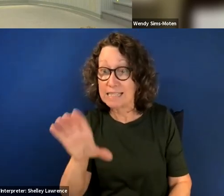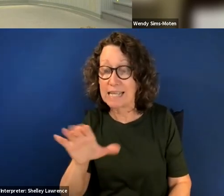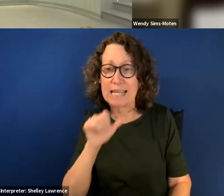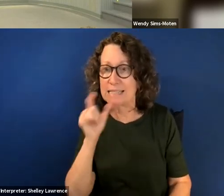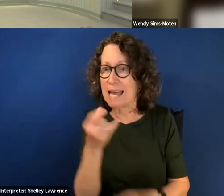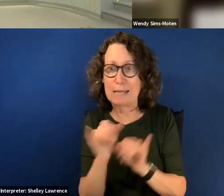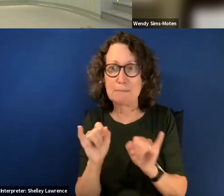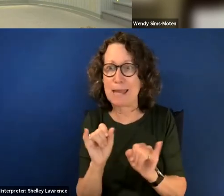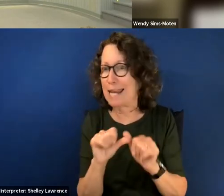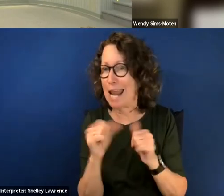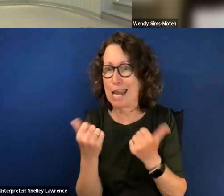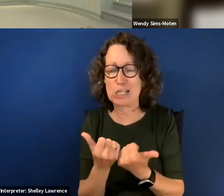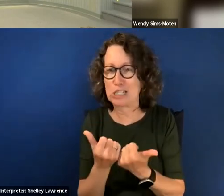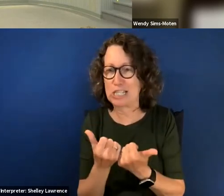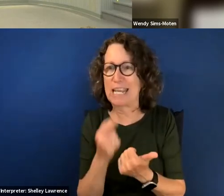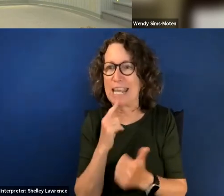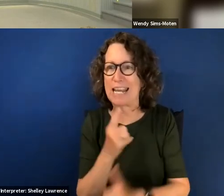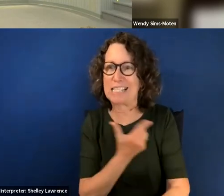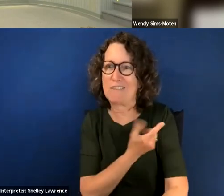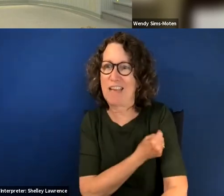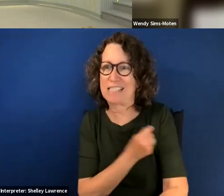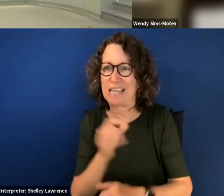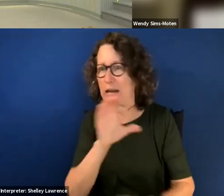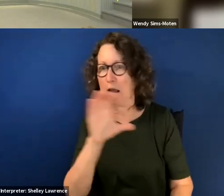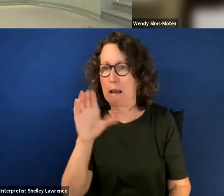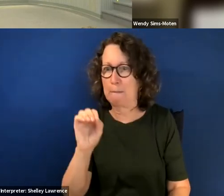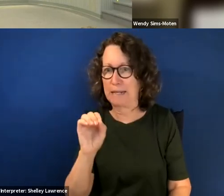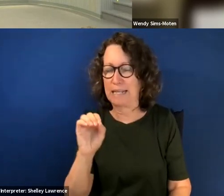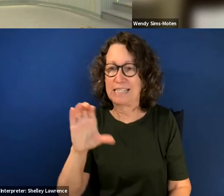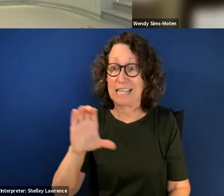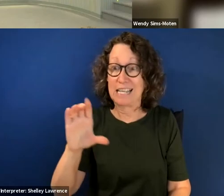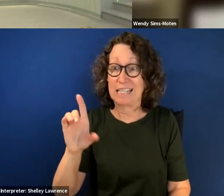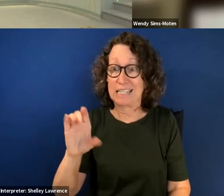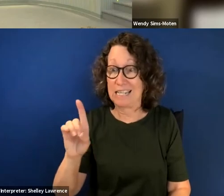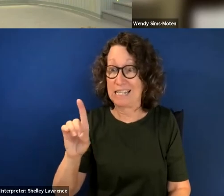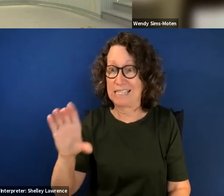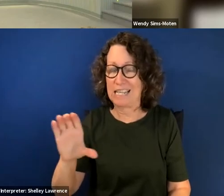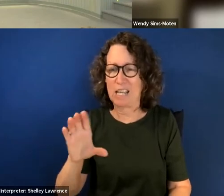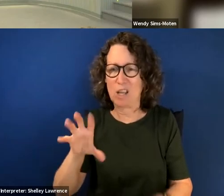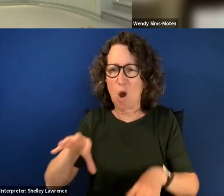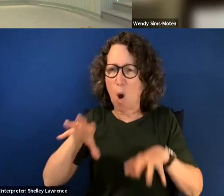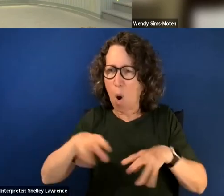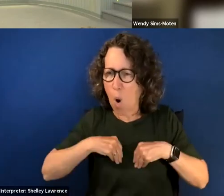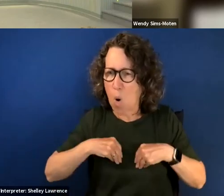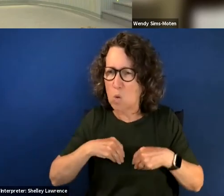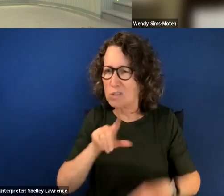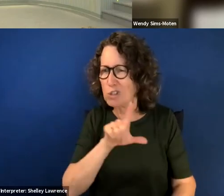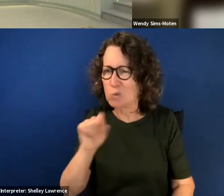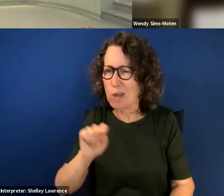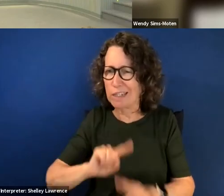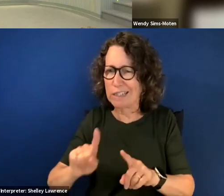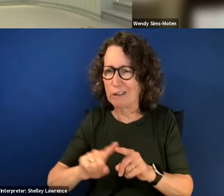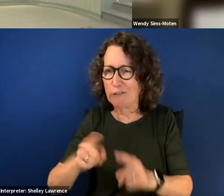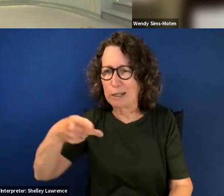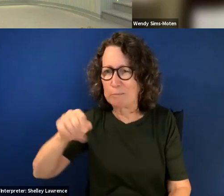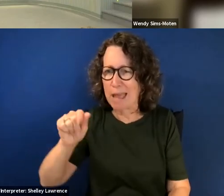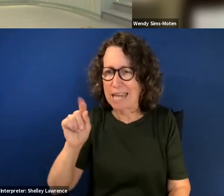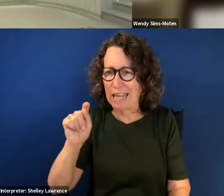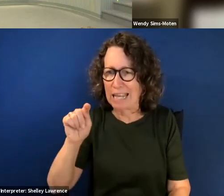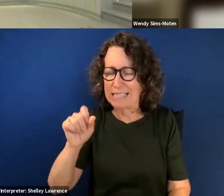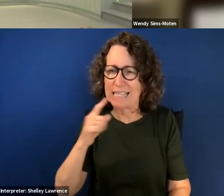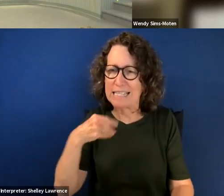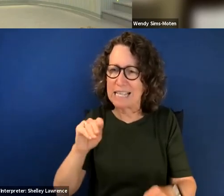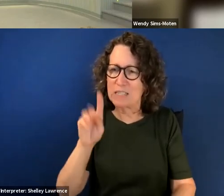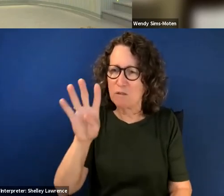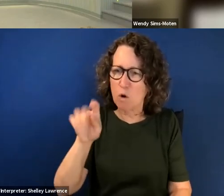independent agency. It is a vaccine company. The CDC owns over 20 vaccine patents. It sells about